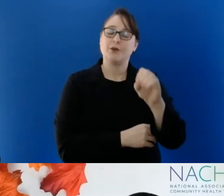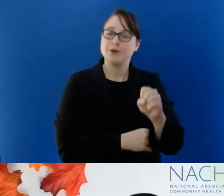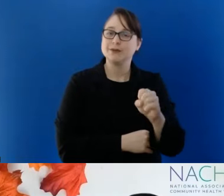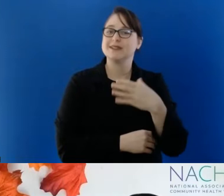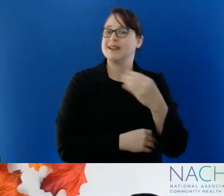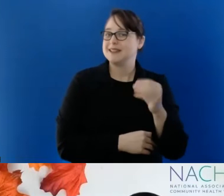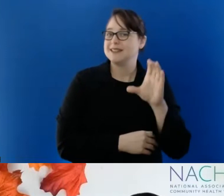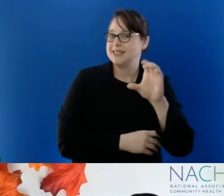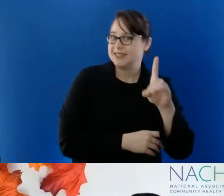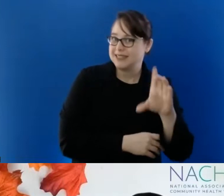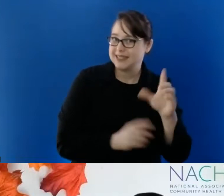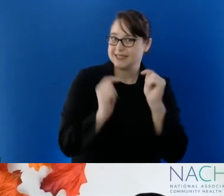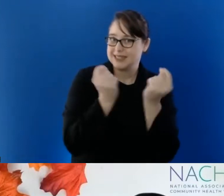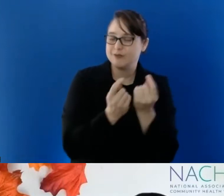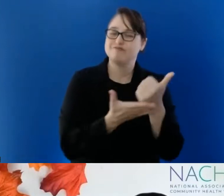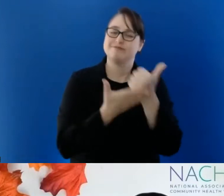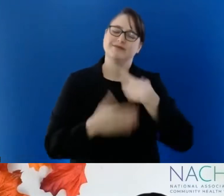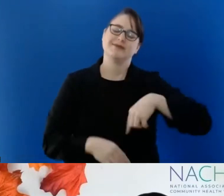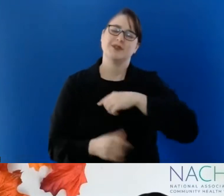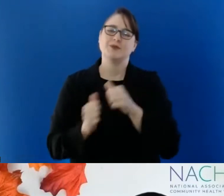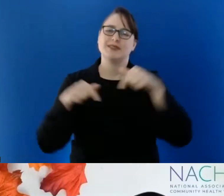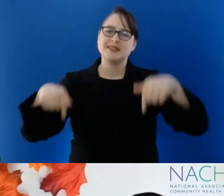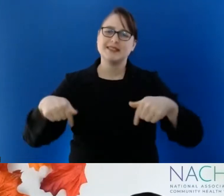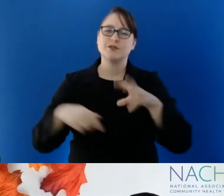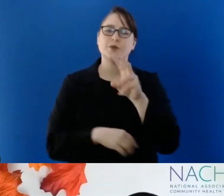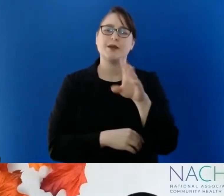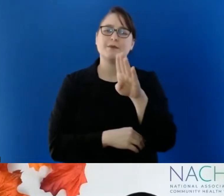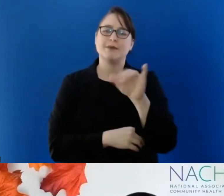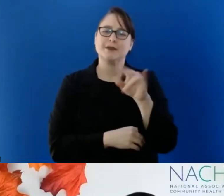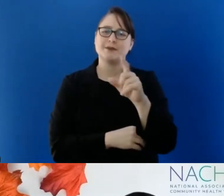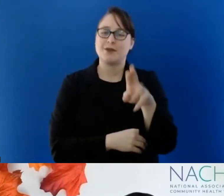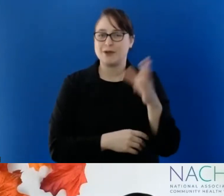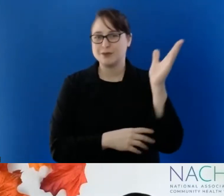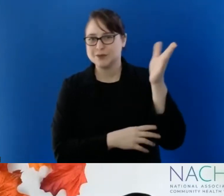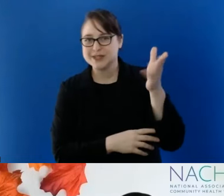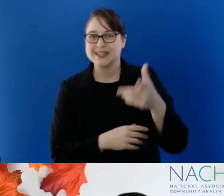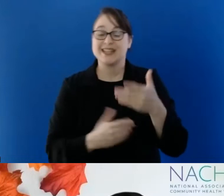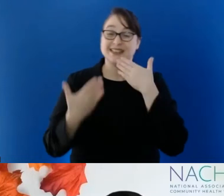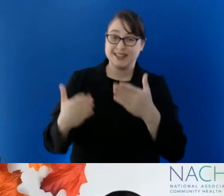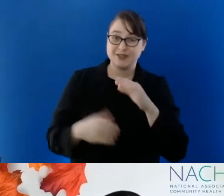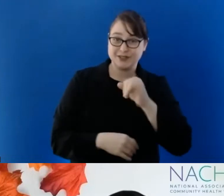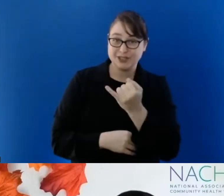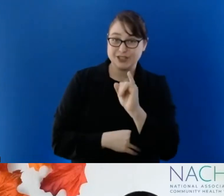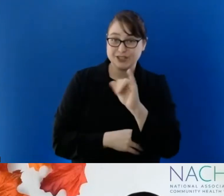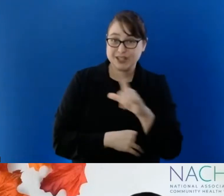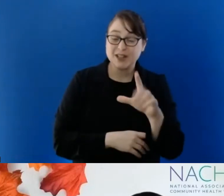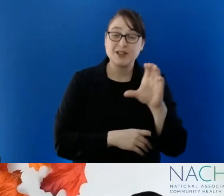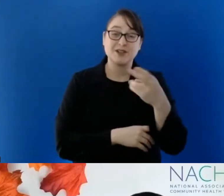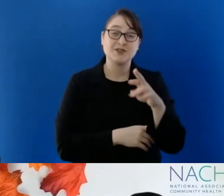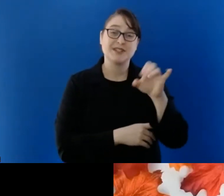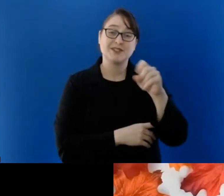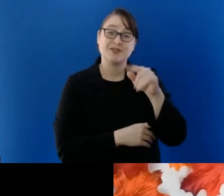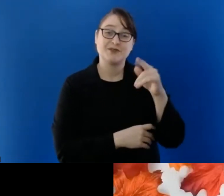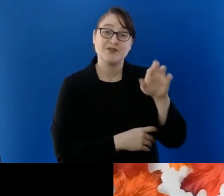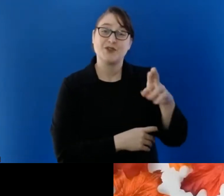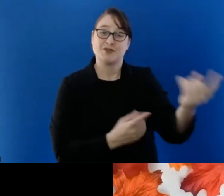this webinar and for coming on and presenting. Thank you so much to Jill and Christopher for coming on last minute and sharing their